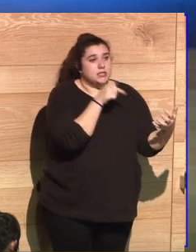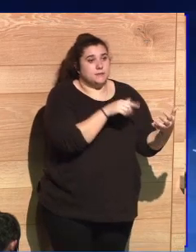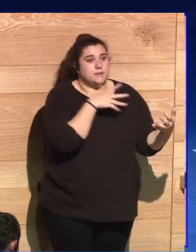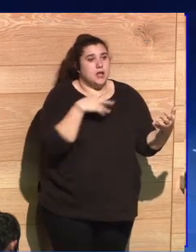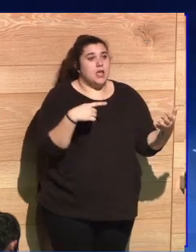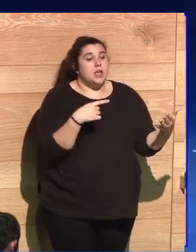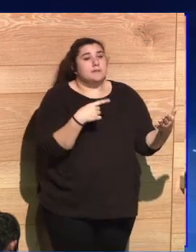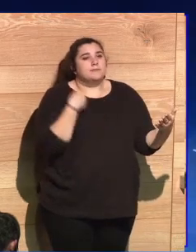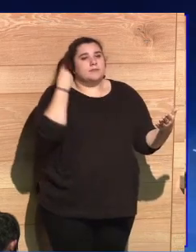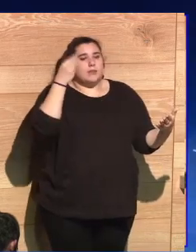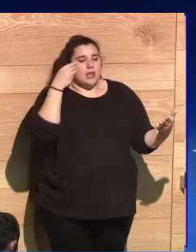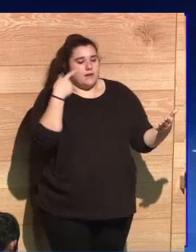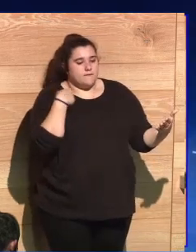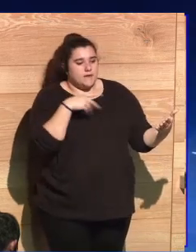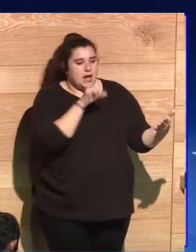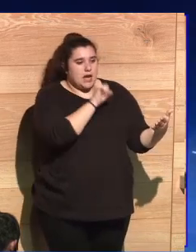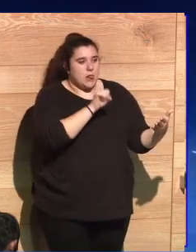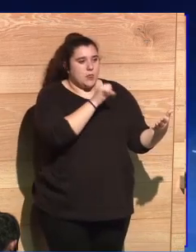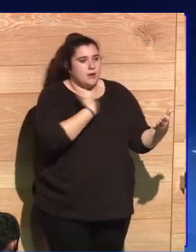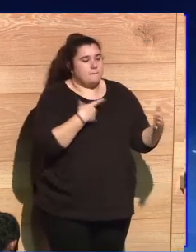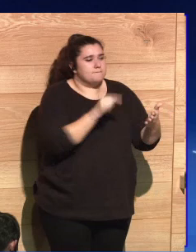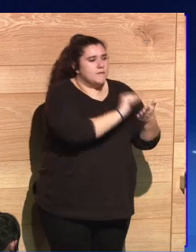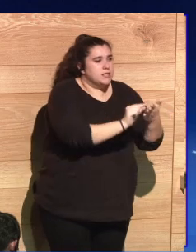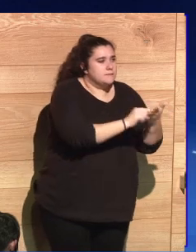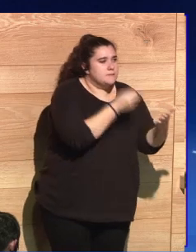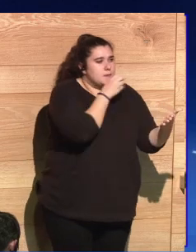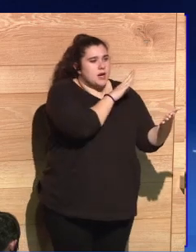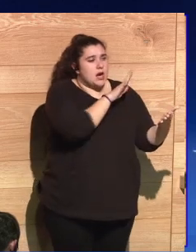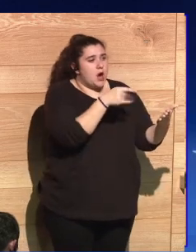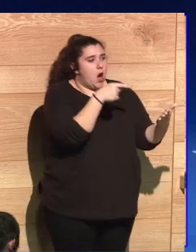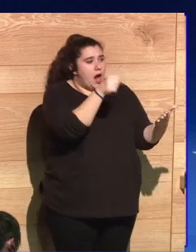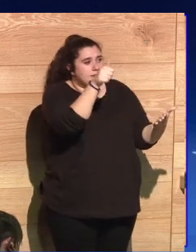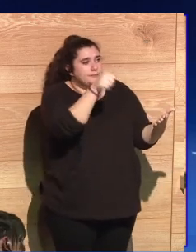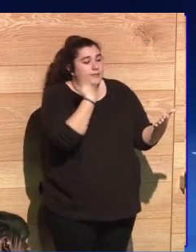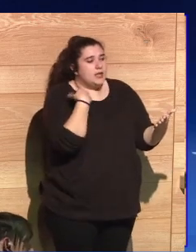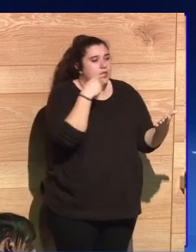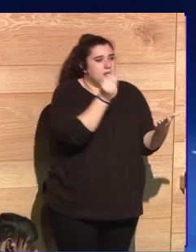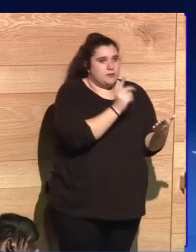But in that particular song, there are certain lines that I just felt